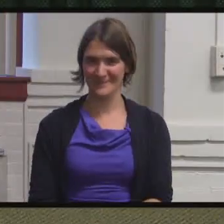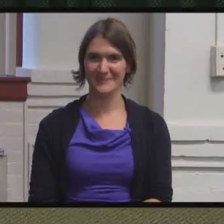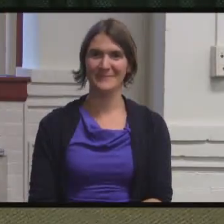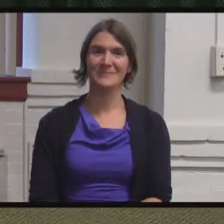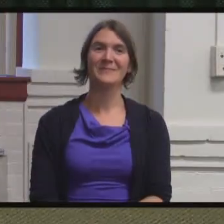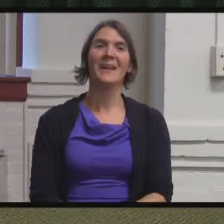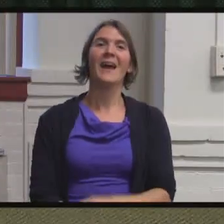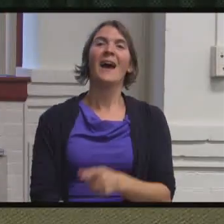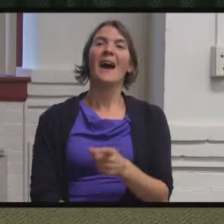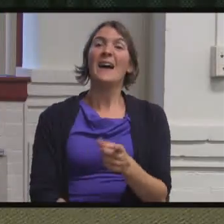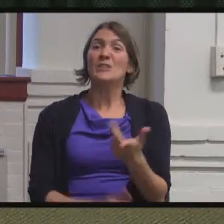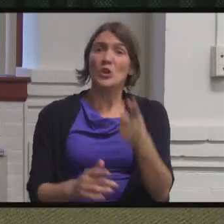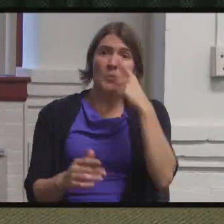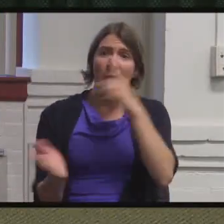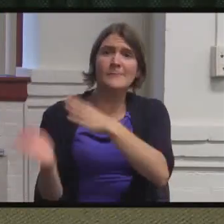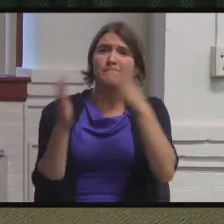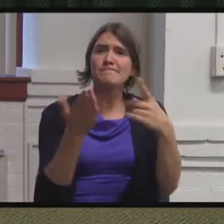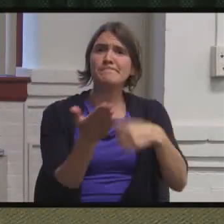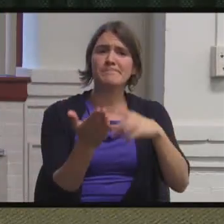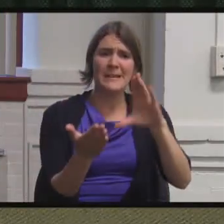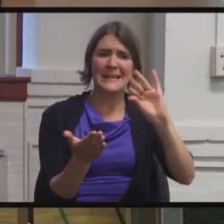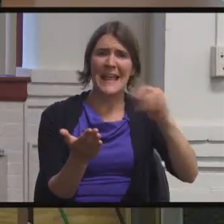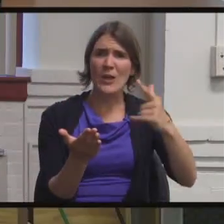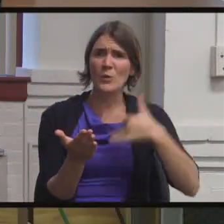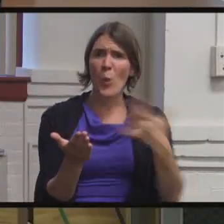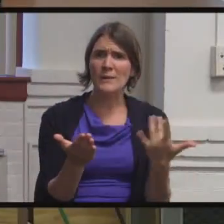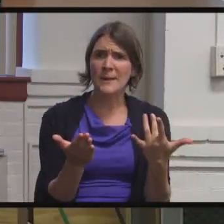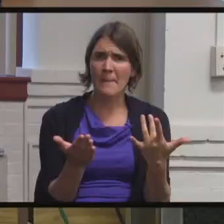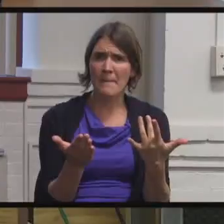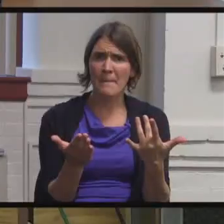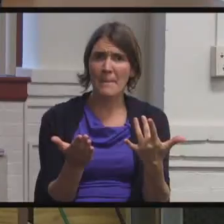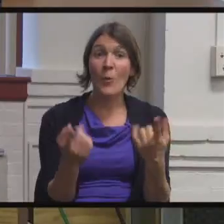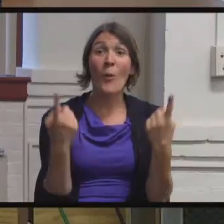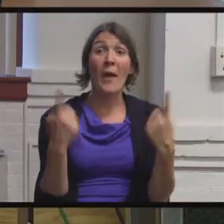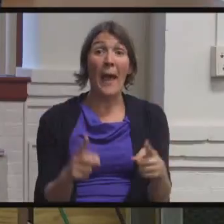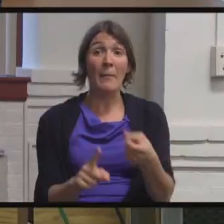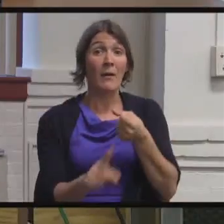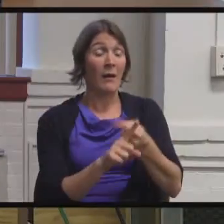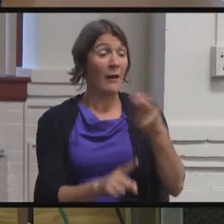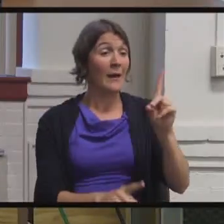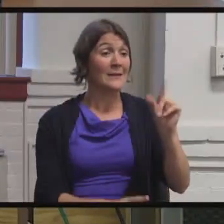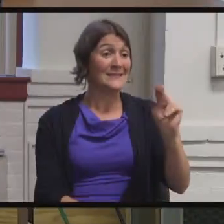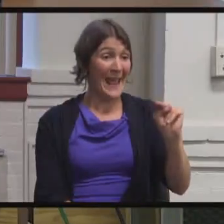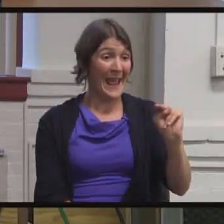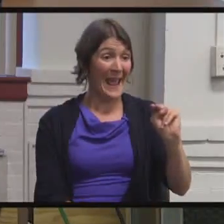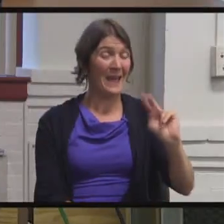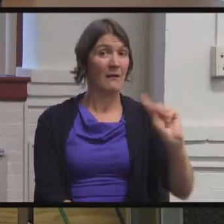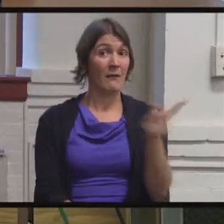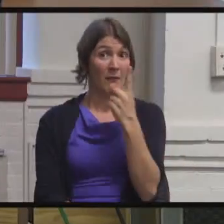little differently. Sal, why don't you talk to us about that? Well, it was actually really nice. Daniel approached me about